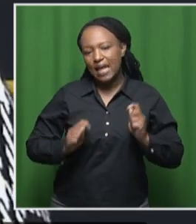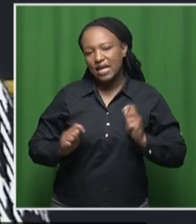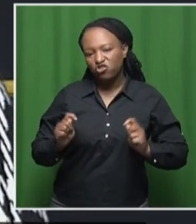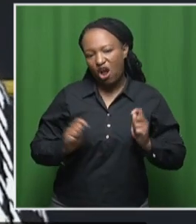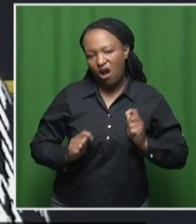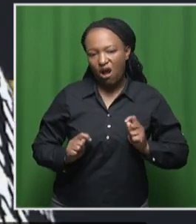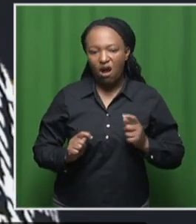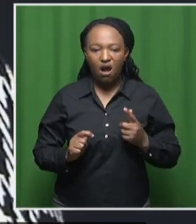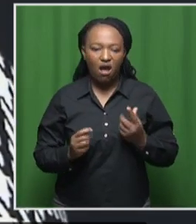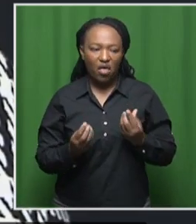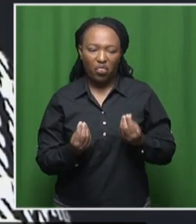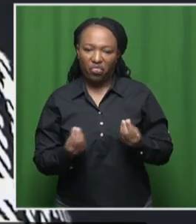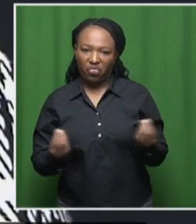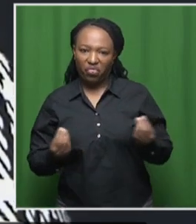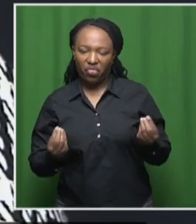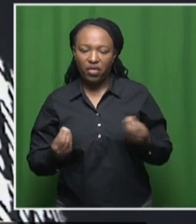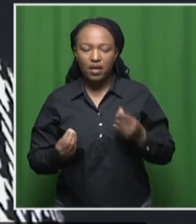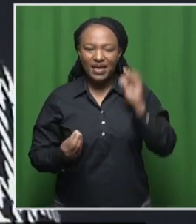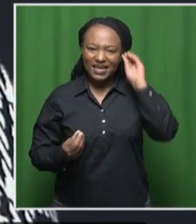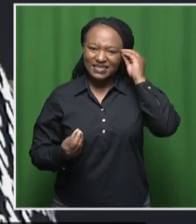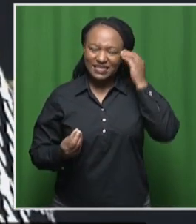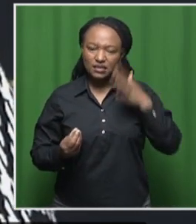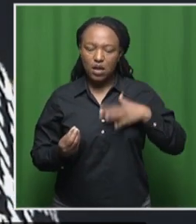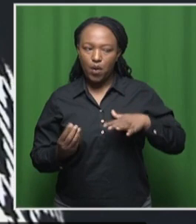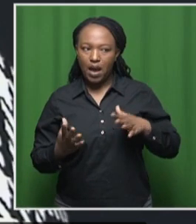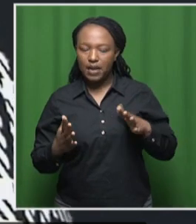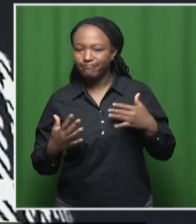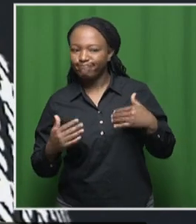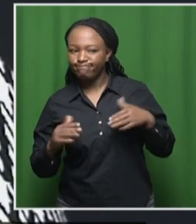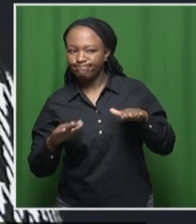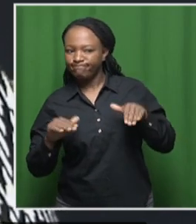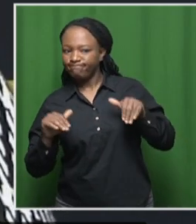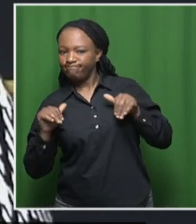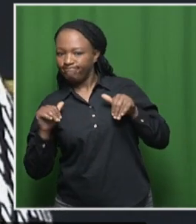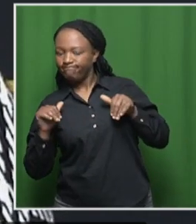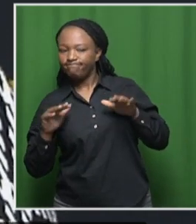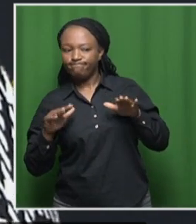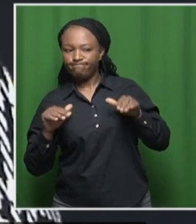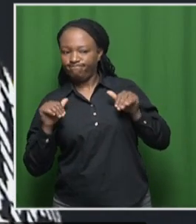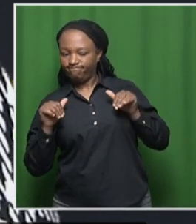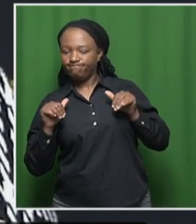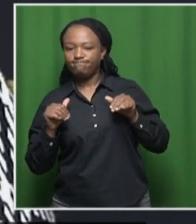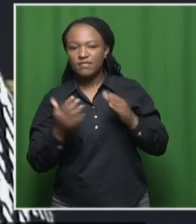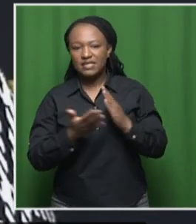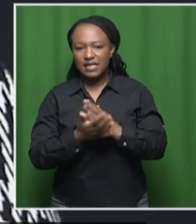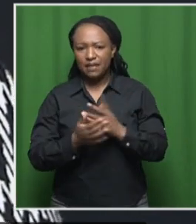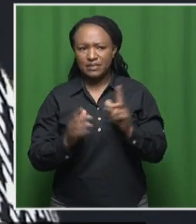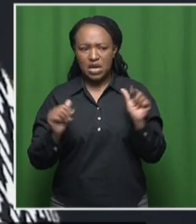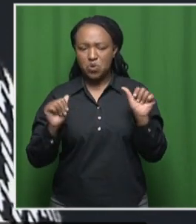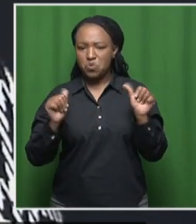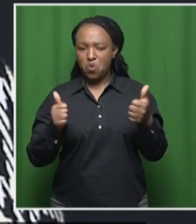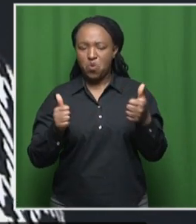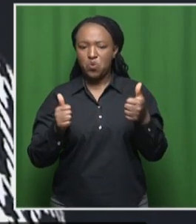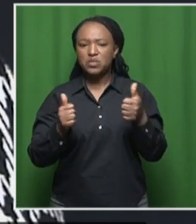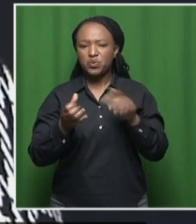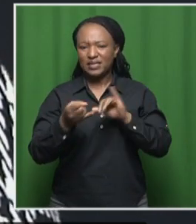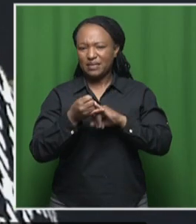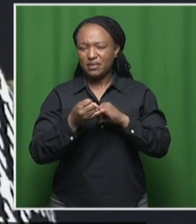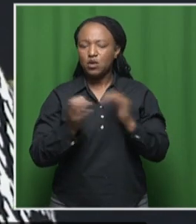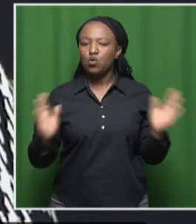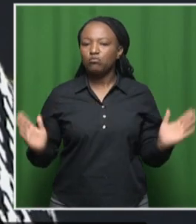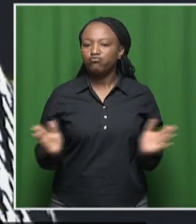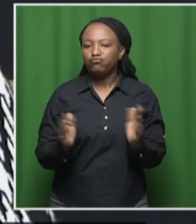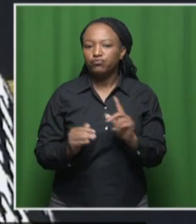joining this field, but, they have their apprehensions. We always hear that people are not very good at STEM subjects and so on. What's your encouragement to